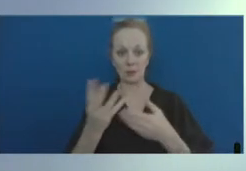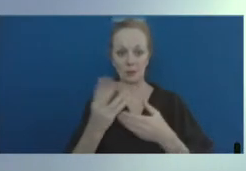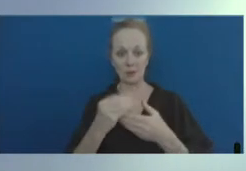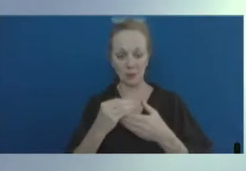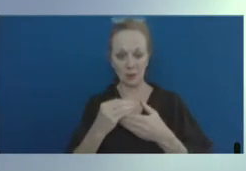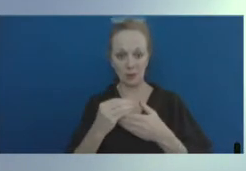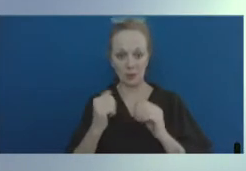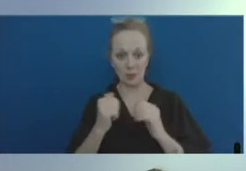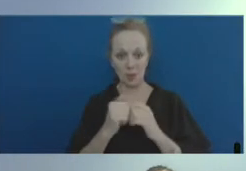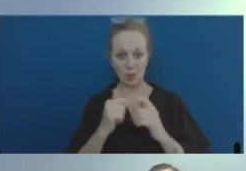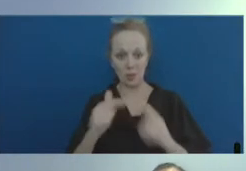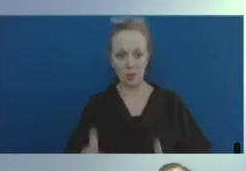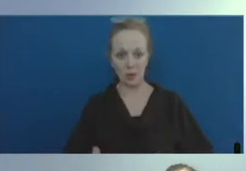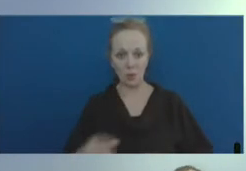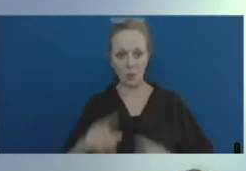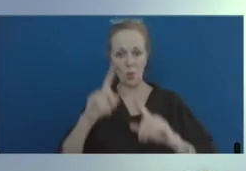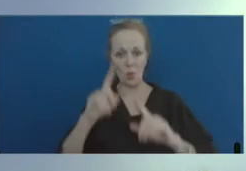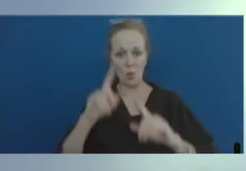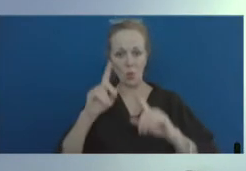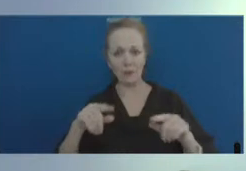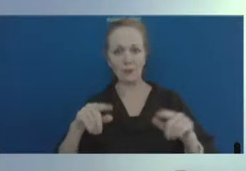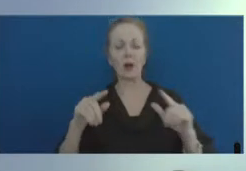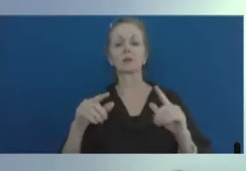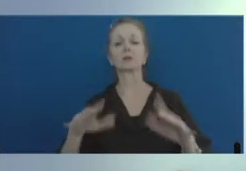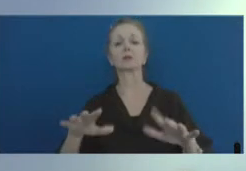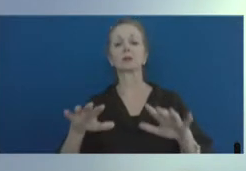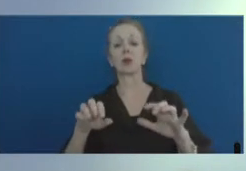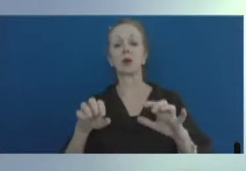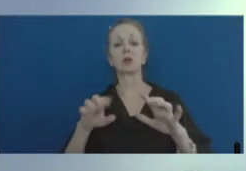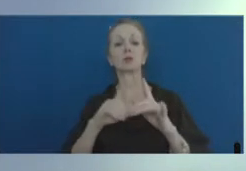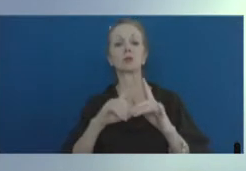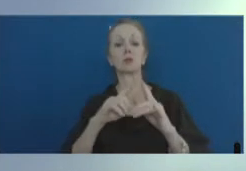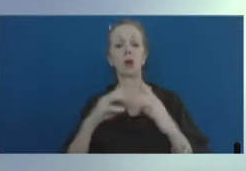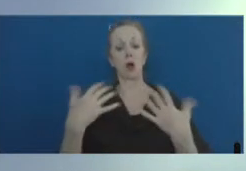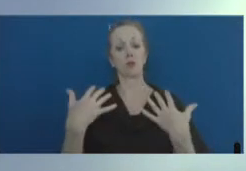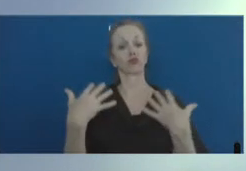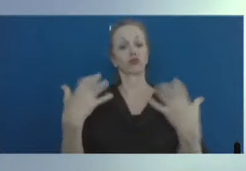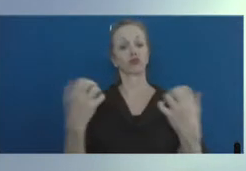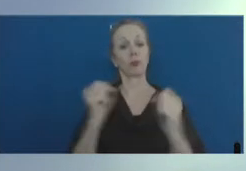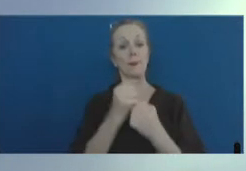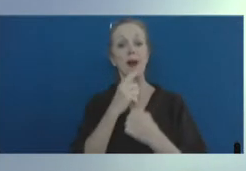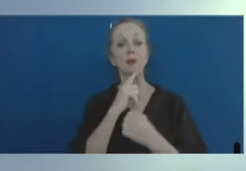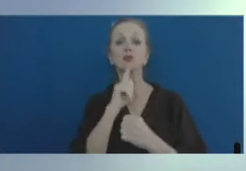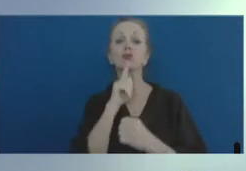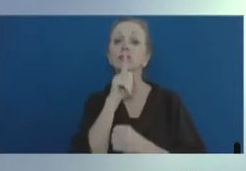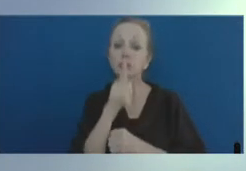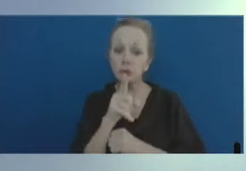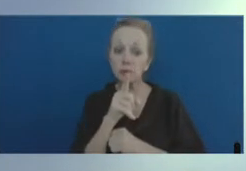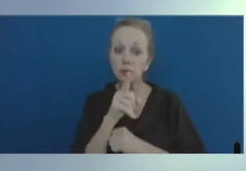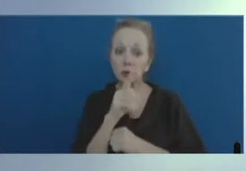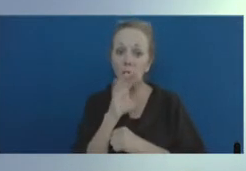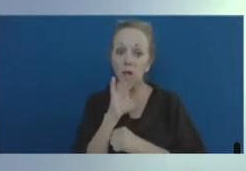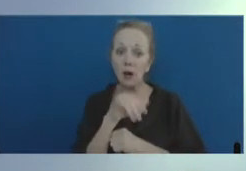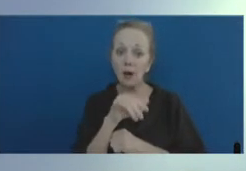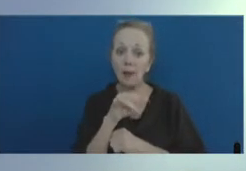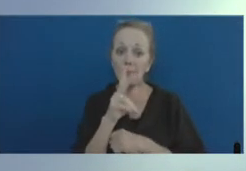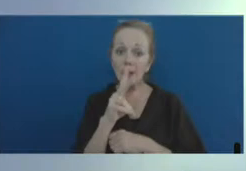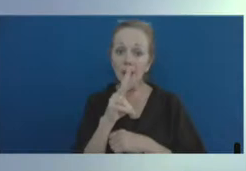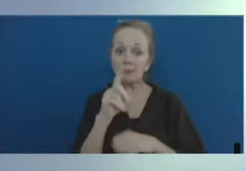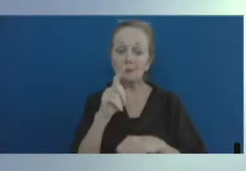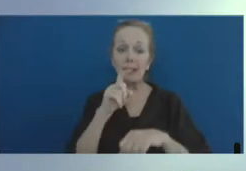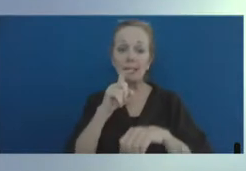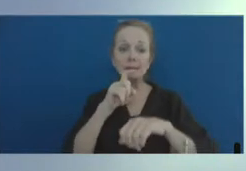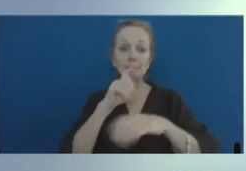a wide variety of audience to ensure that we have some certainty, that timeline we try